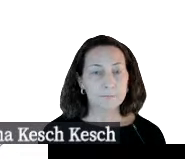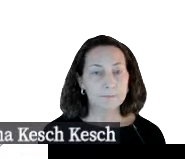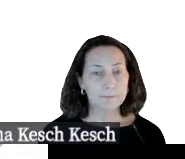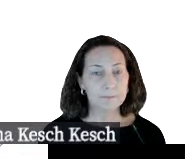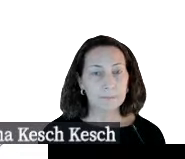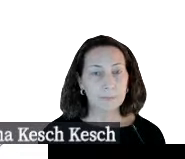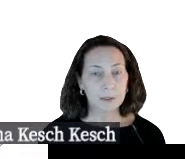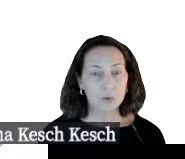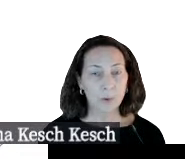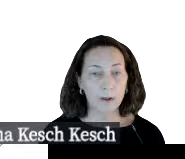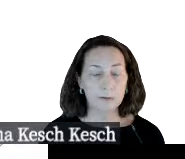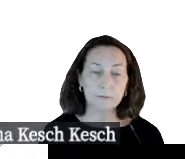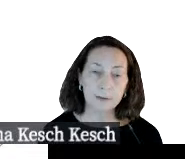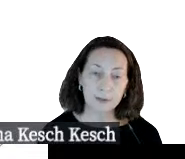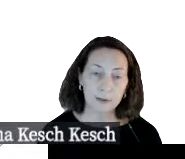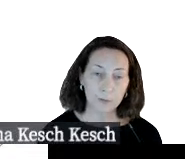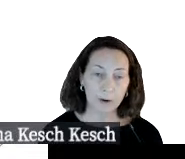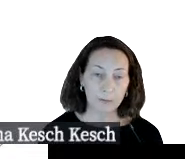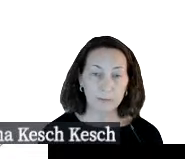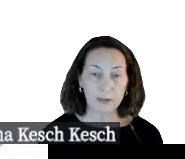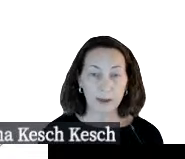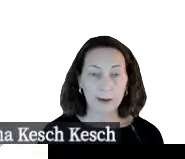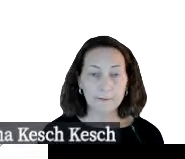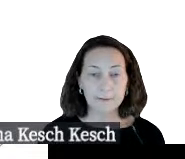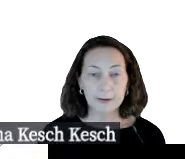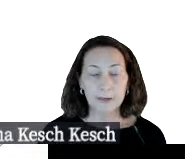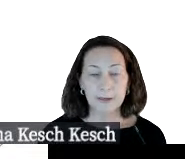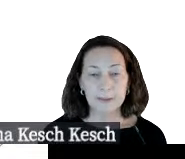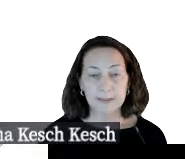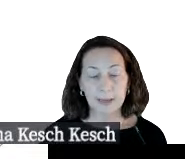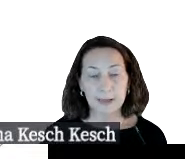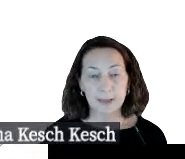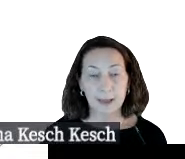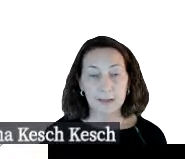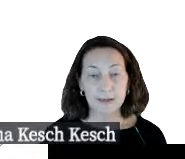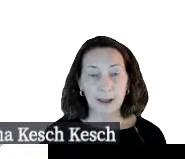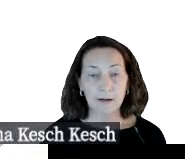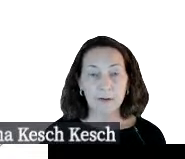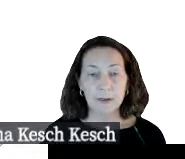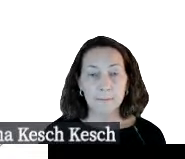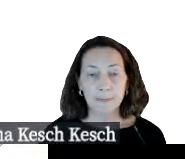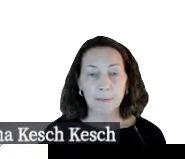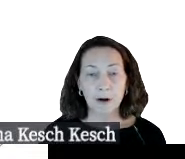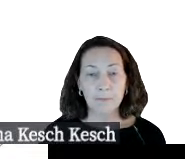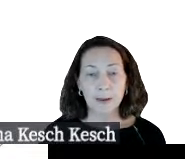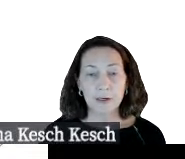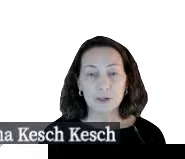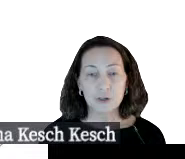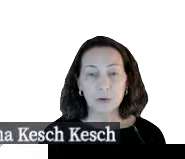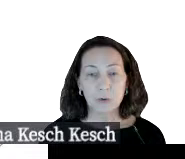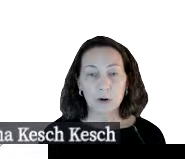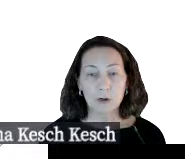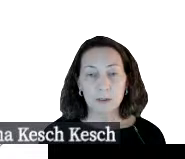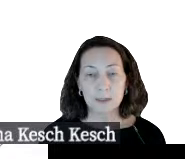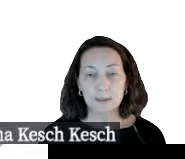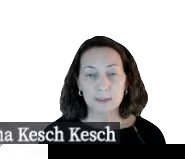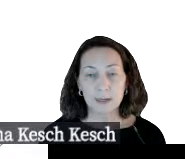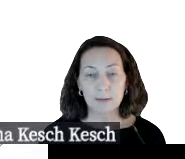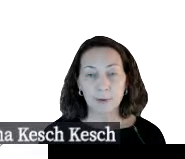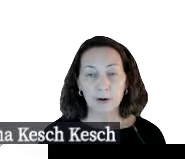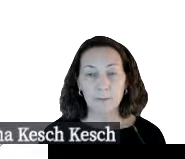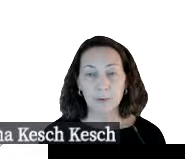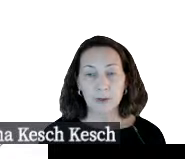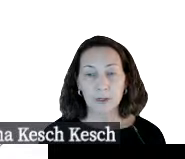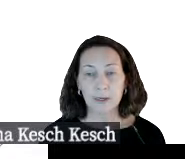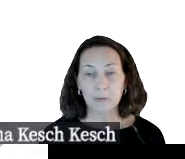Under 12, it will probably be F, it says XX now. The park manager or